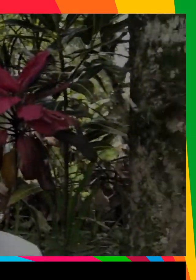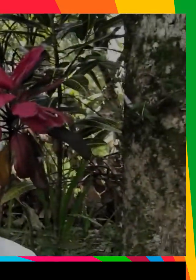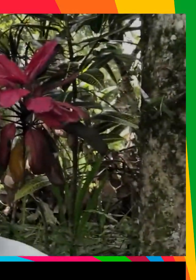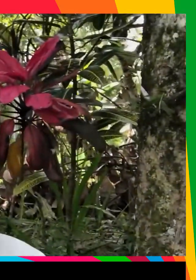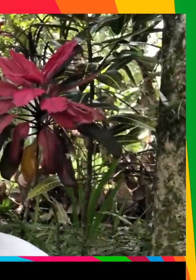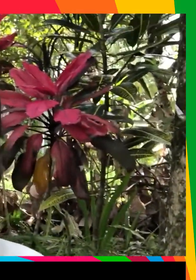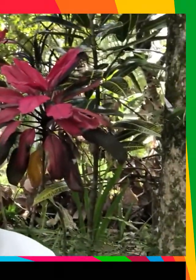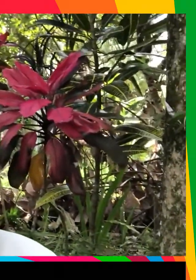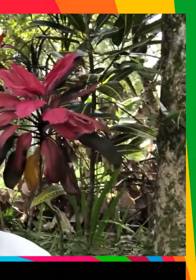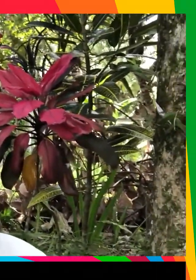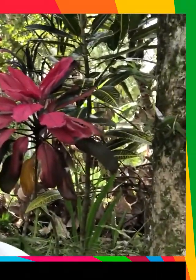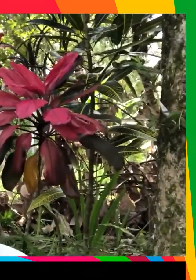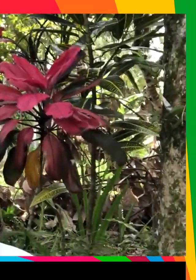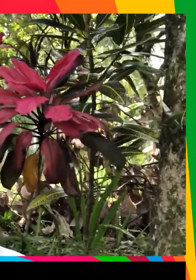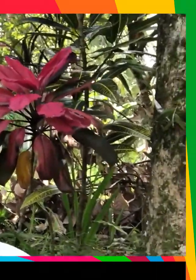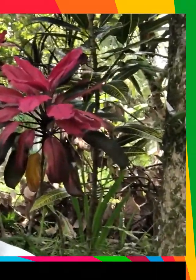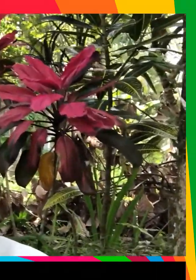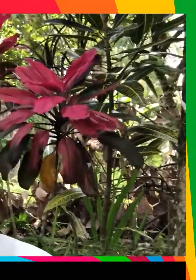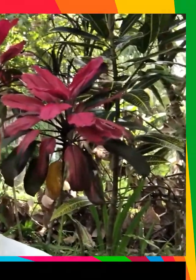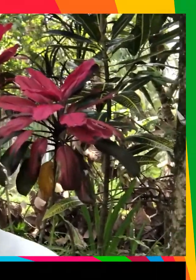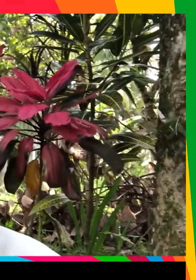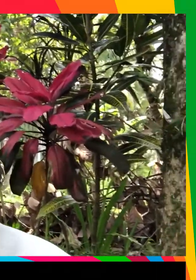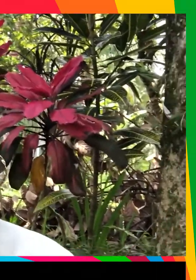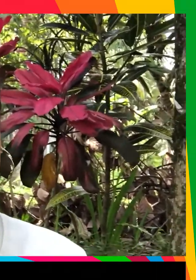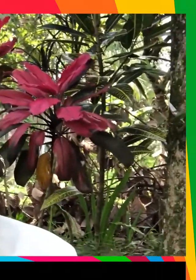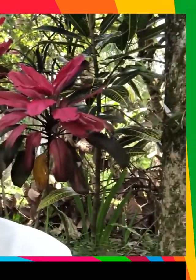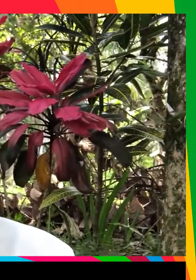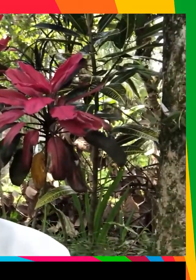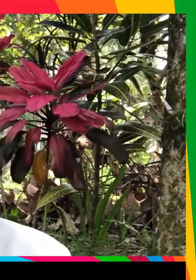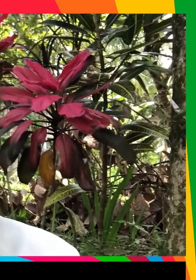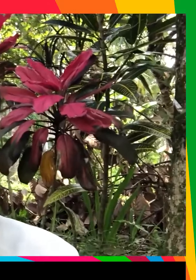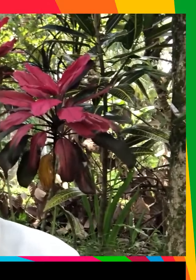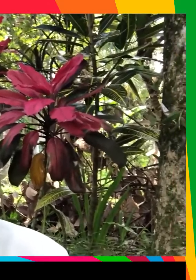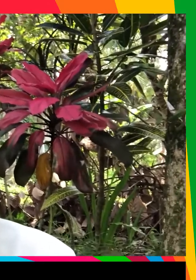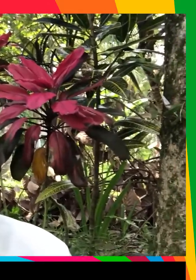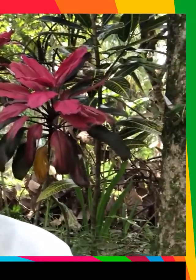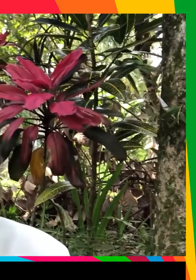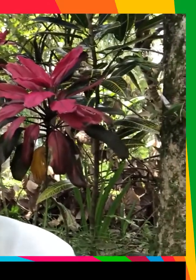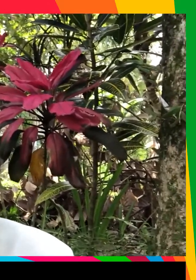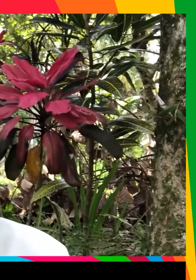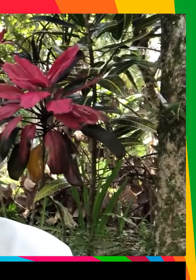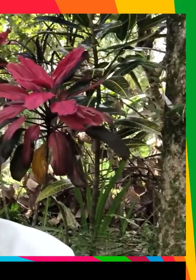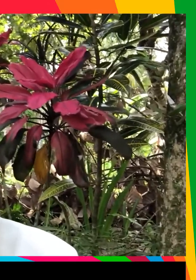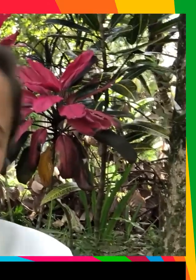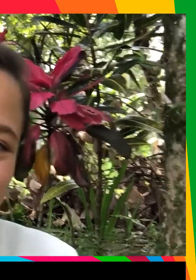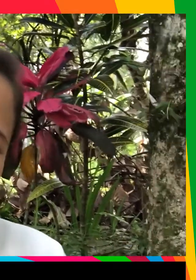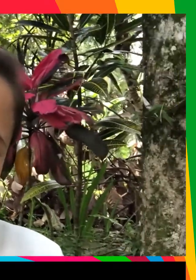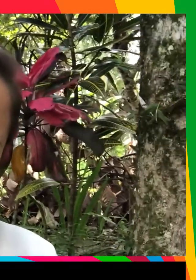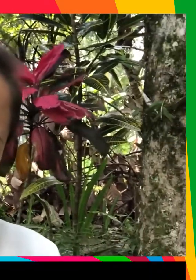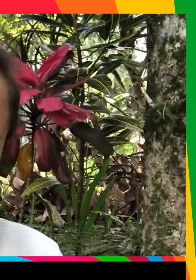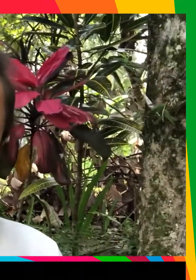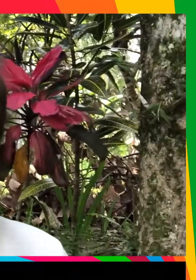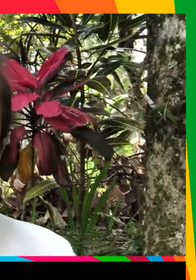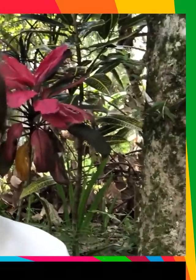Hello from Bali, Indonesia. My name is Melati. I am 20 years old and a full-time